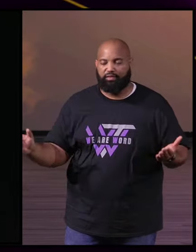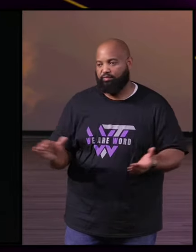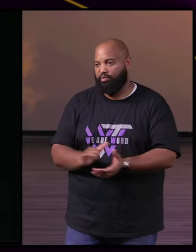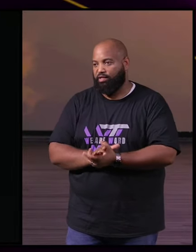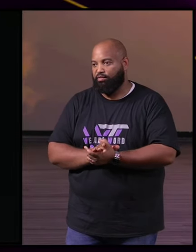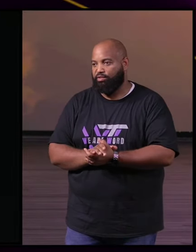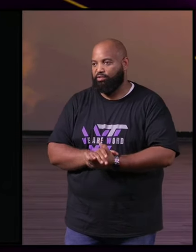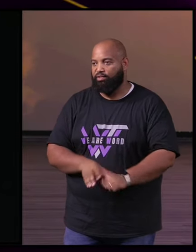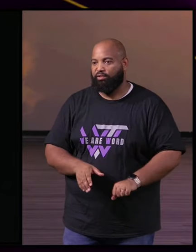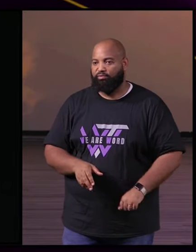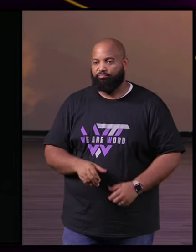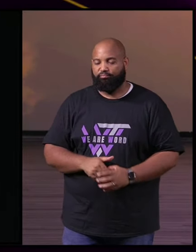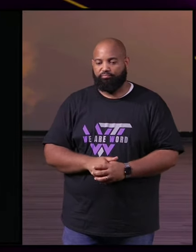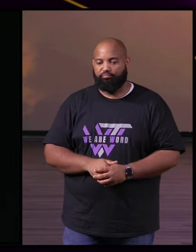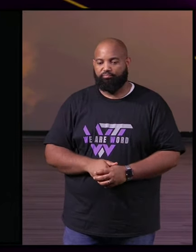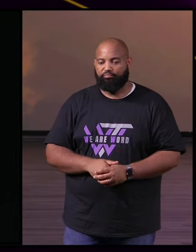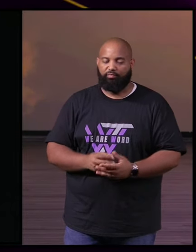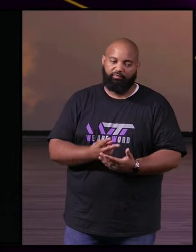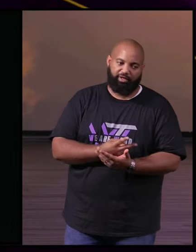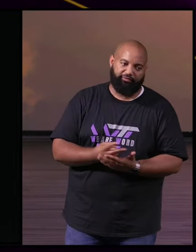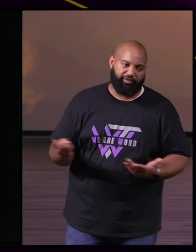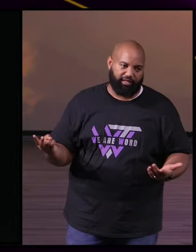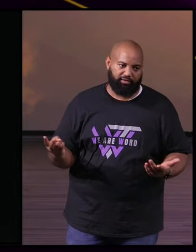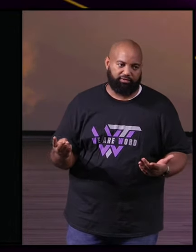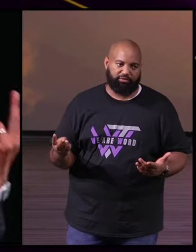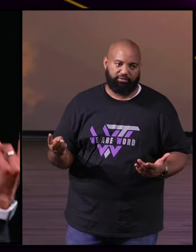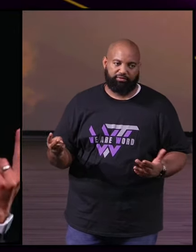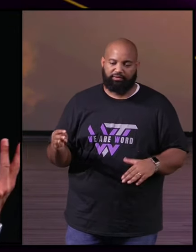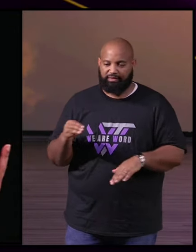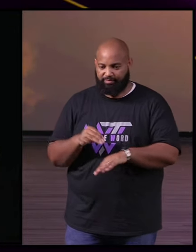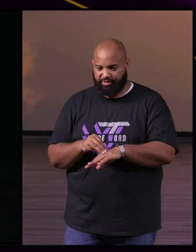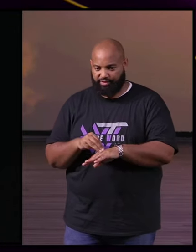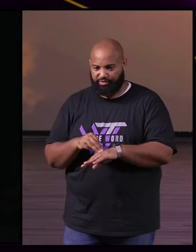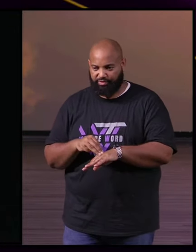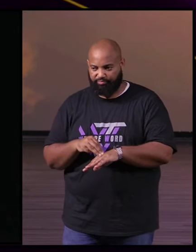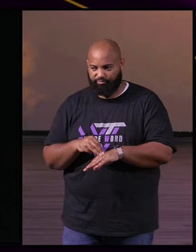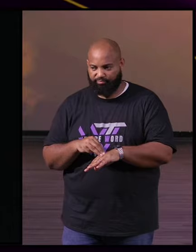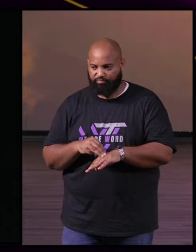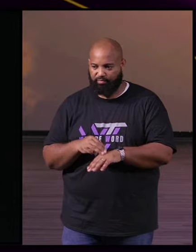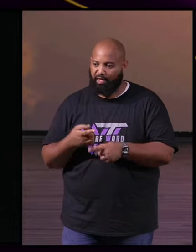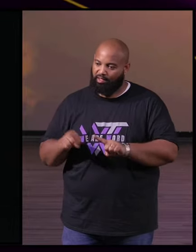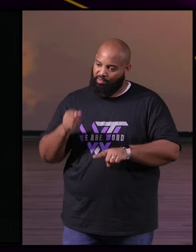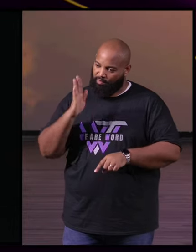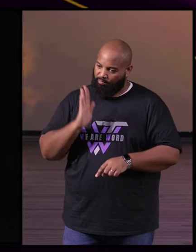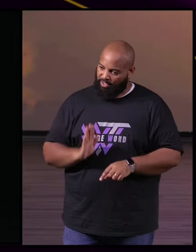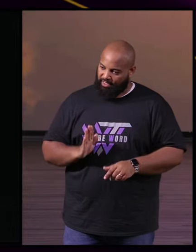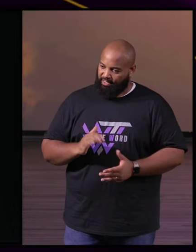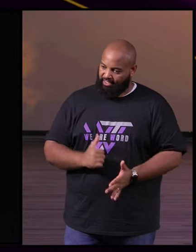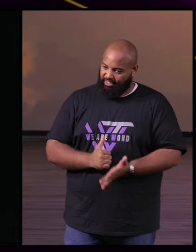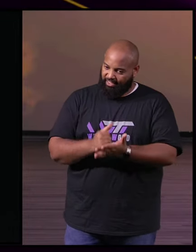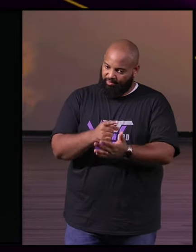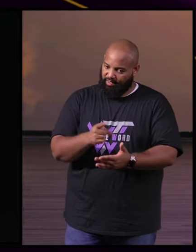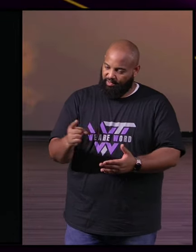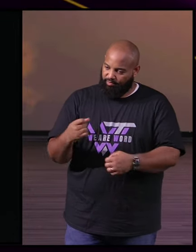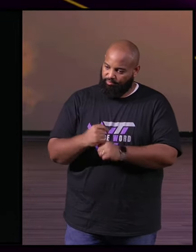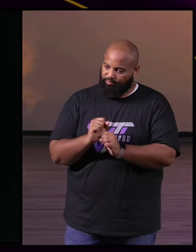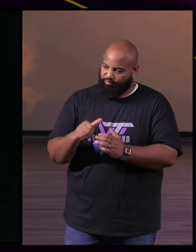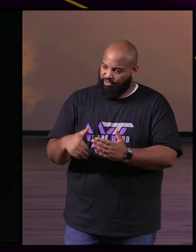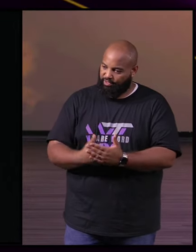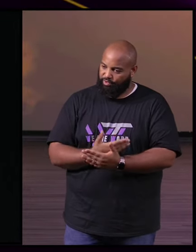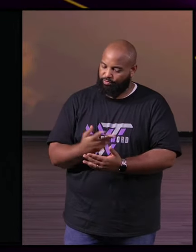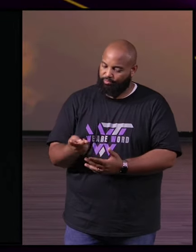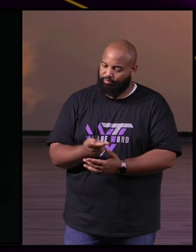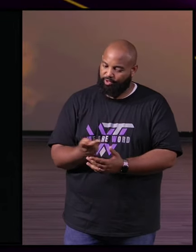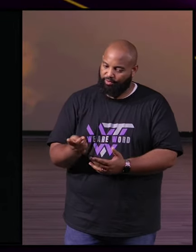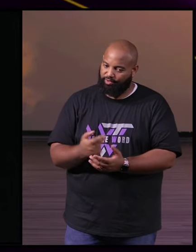marriage, and he fails his ministry, and God helps him recover